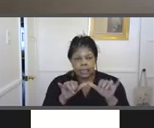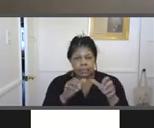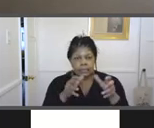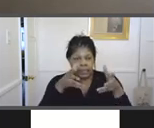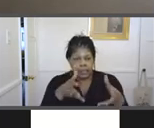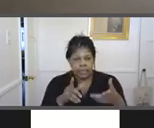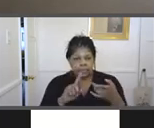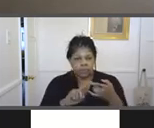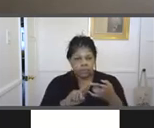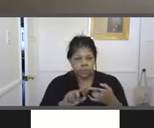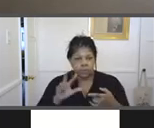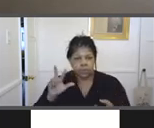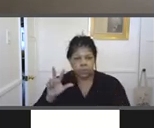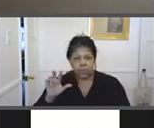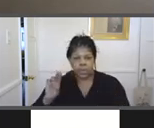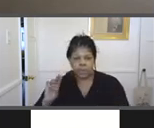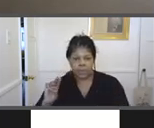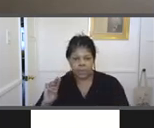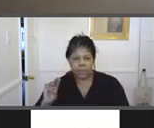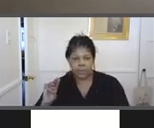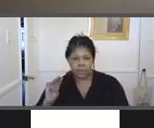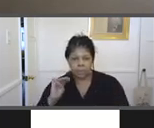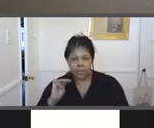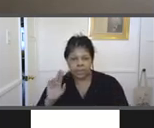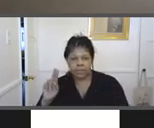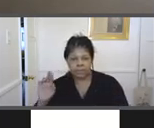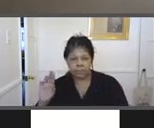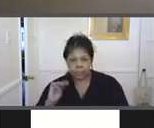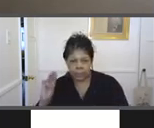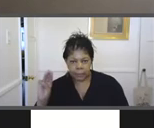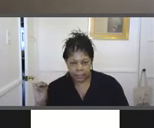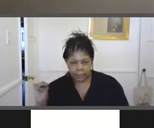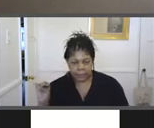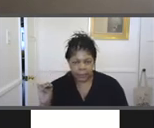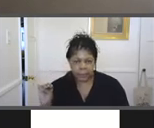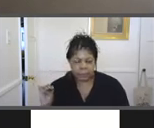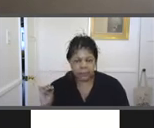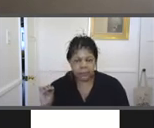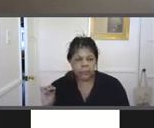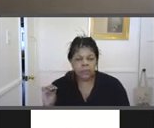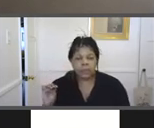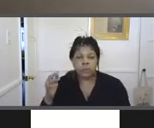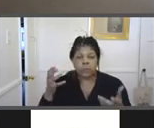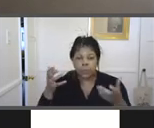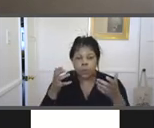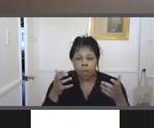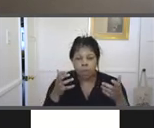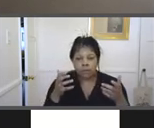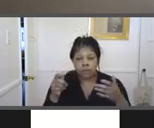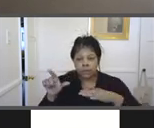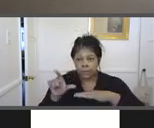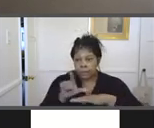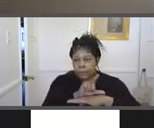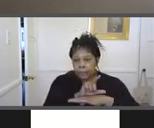3 millimeters. I guess from the other day, this already affected the changes that I made. We want the length to be